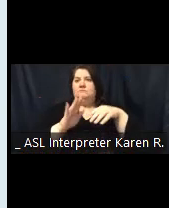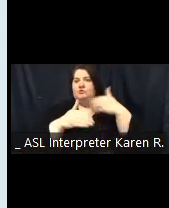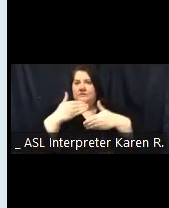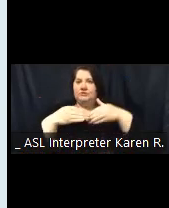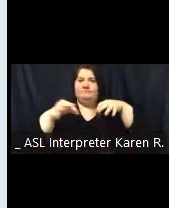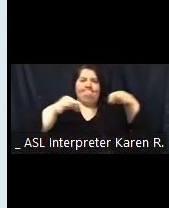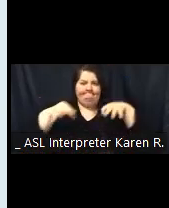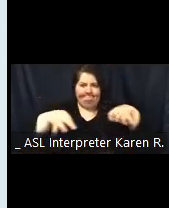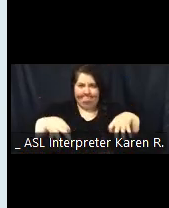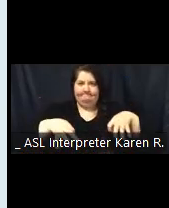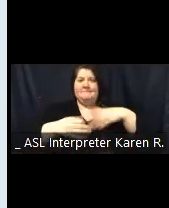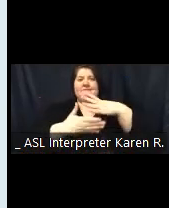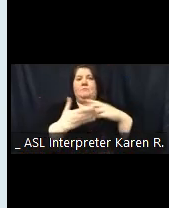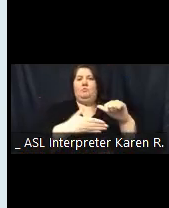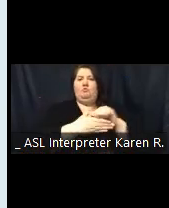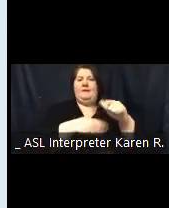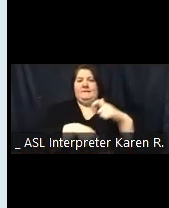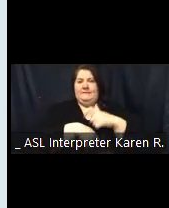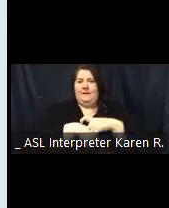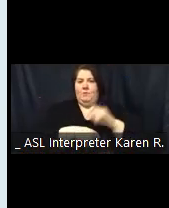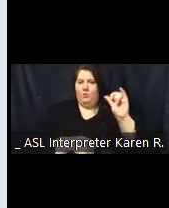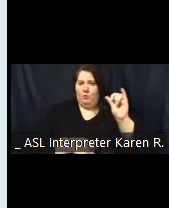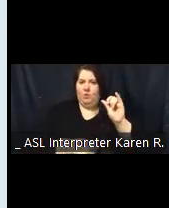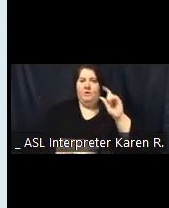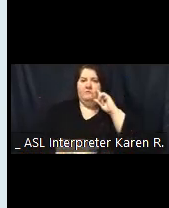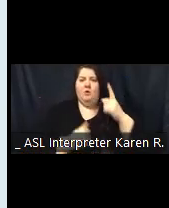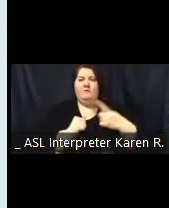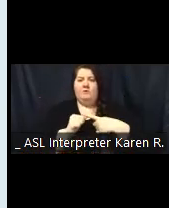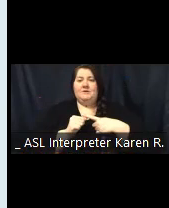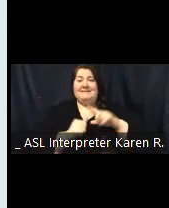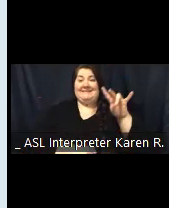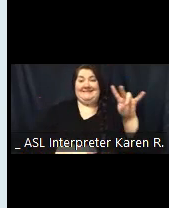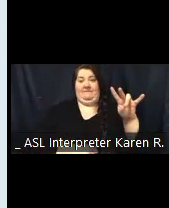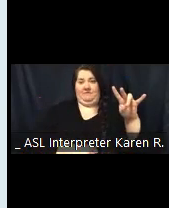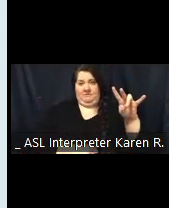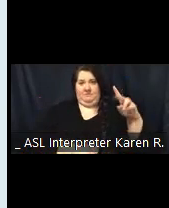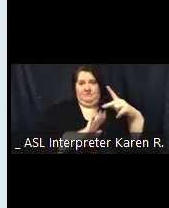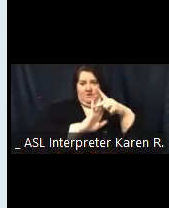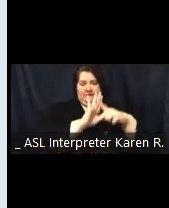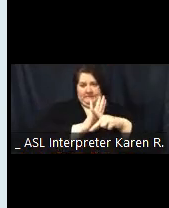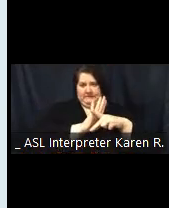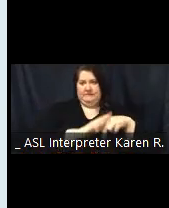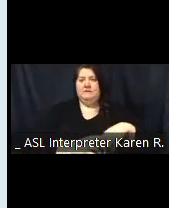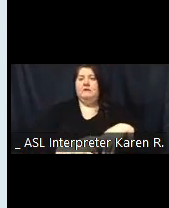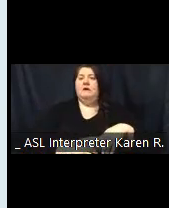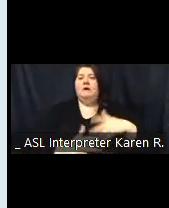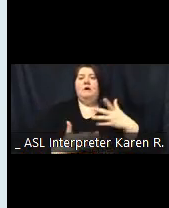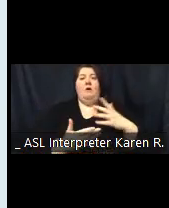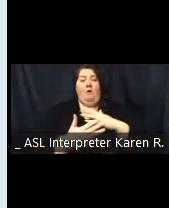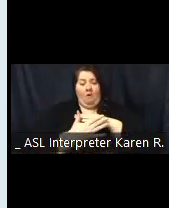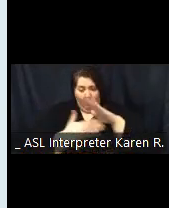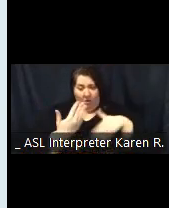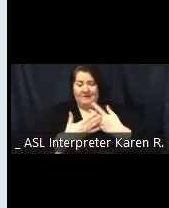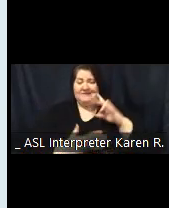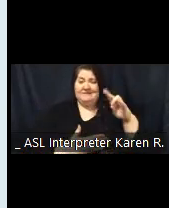over and some practice time for these first 7 policies that we have. We may not be able to get to all of them